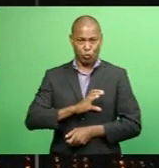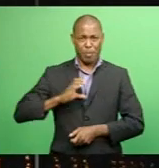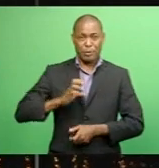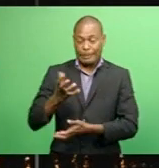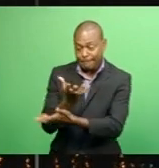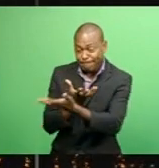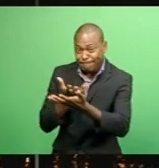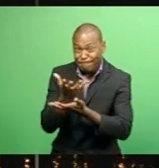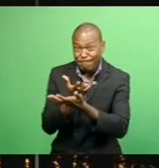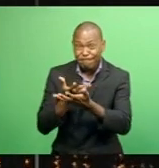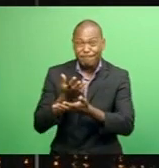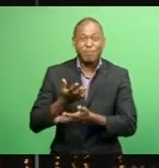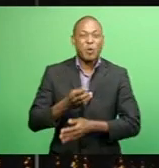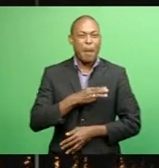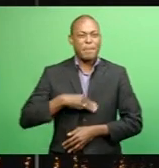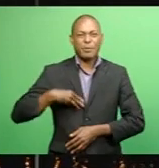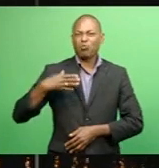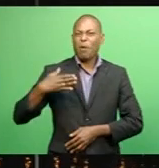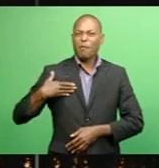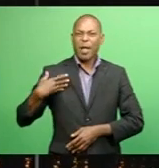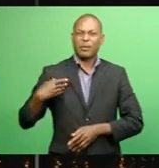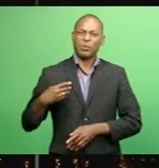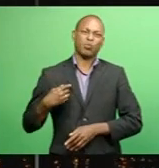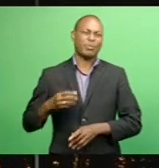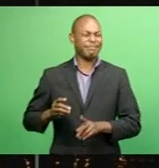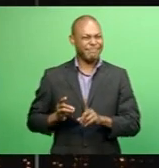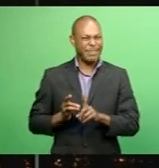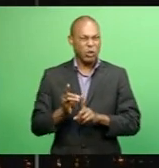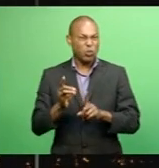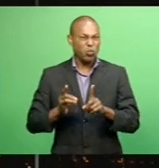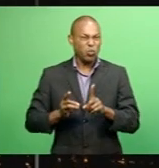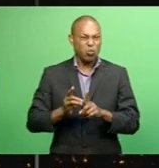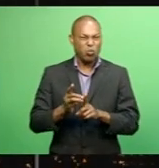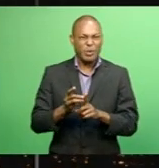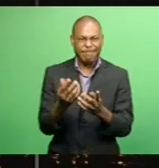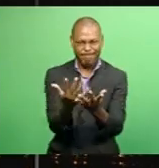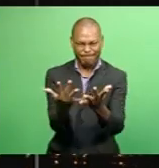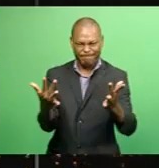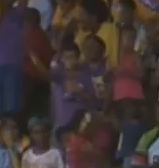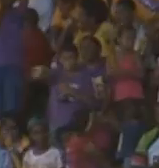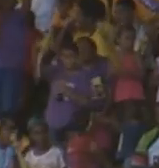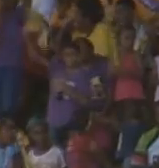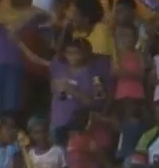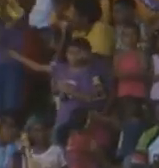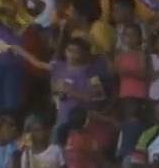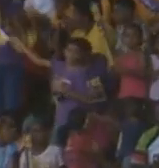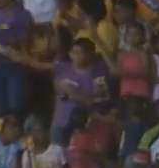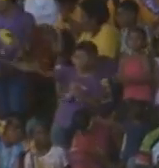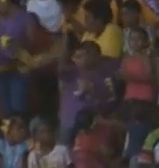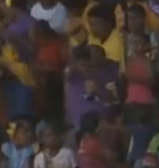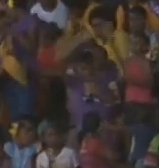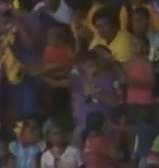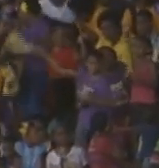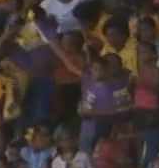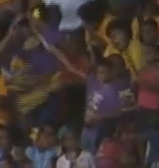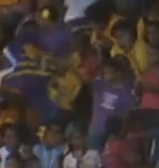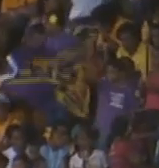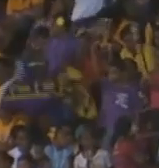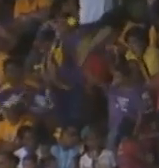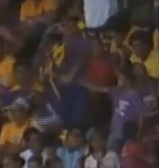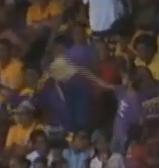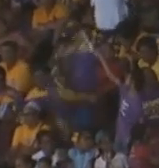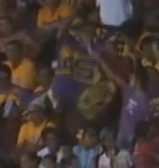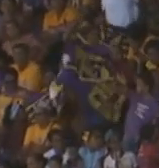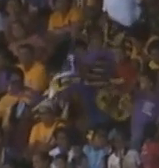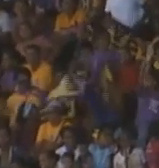with the Ministry of Health on increasing the capacity during sporting events. The 50% capacity restriction is still